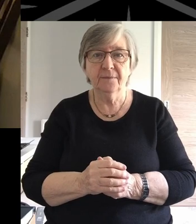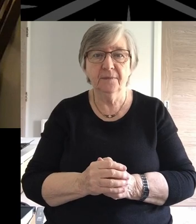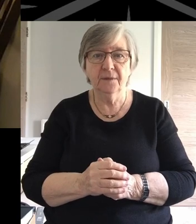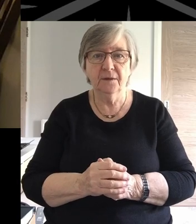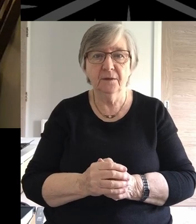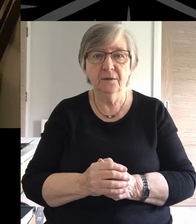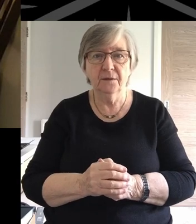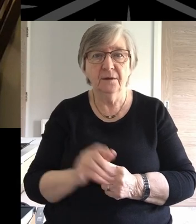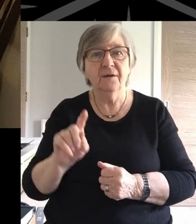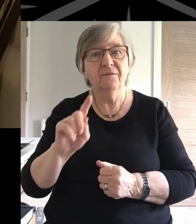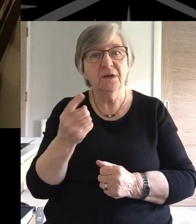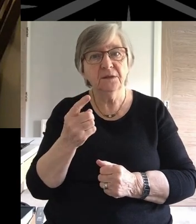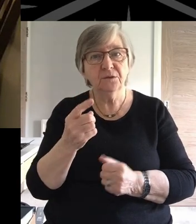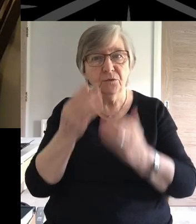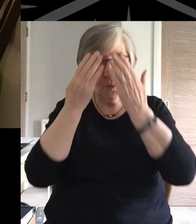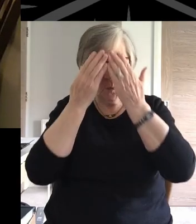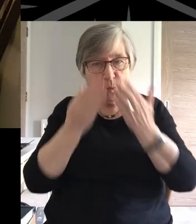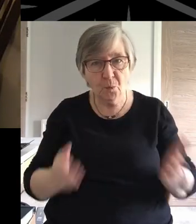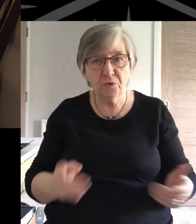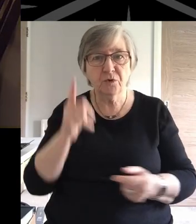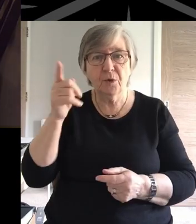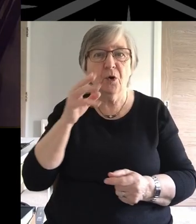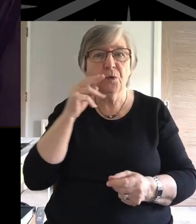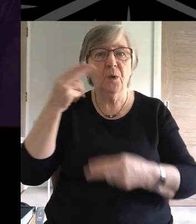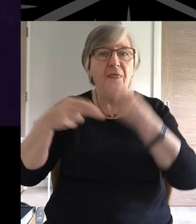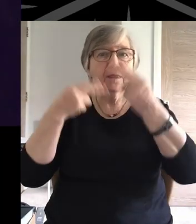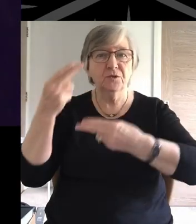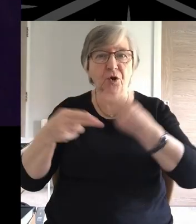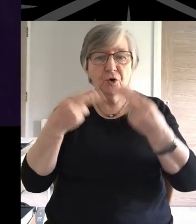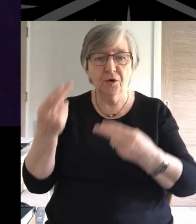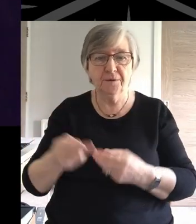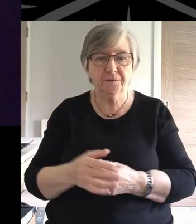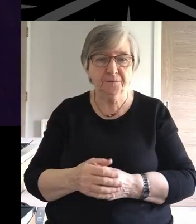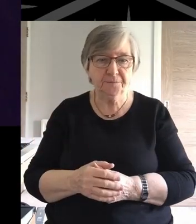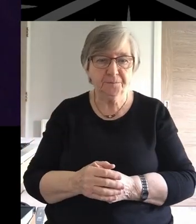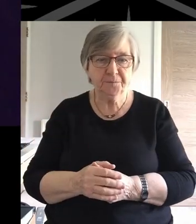We are going to first worship God with this song.